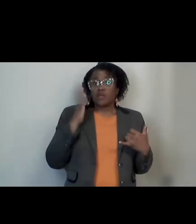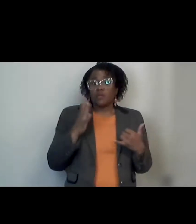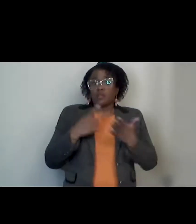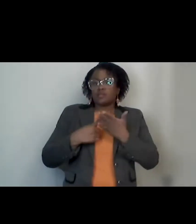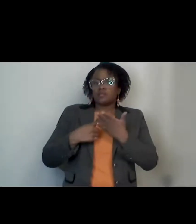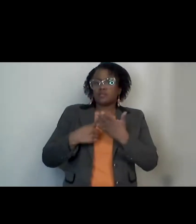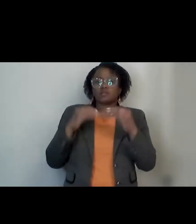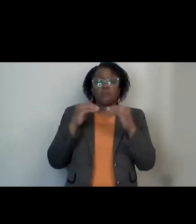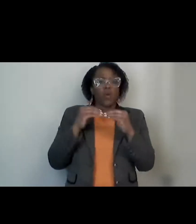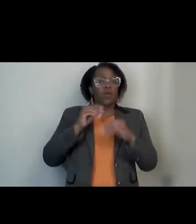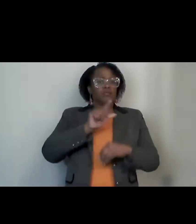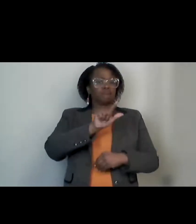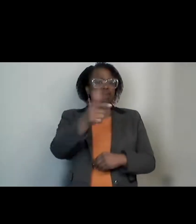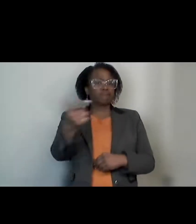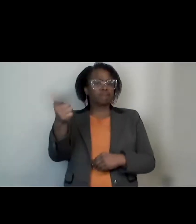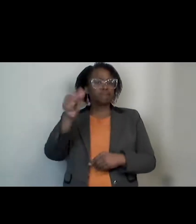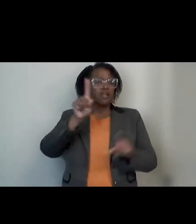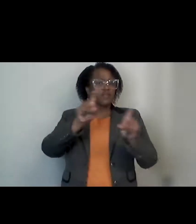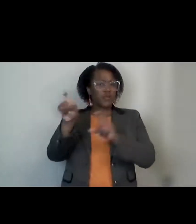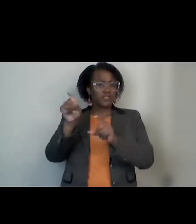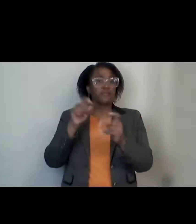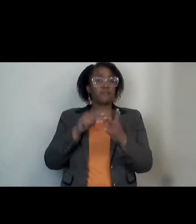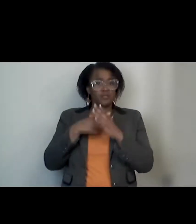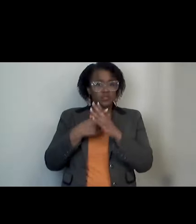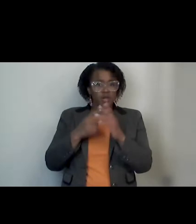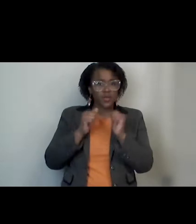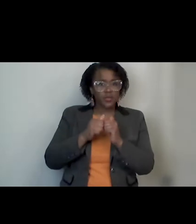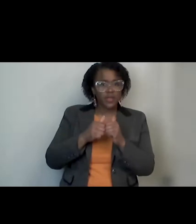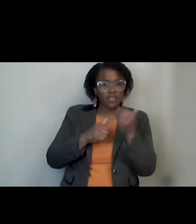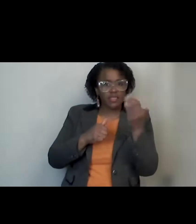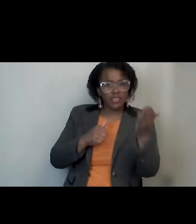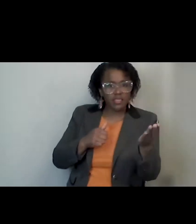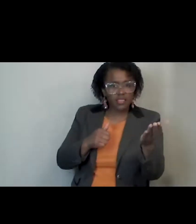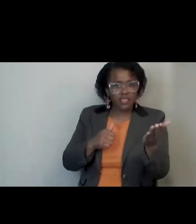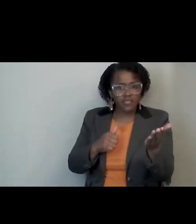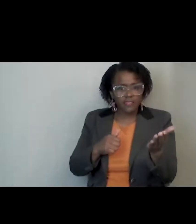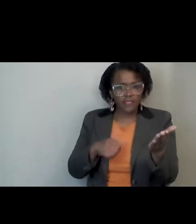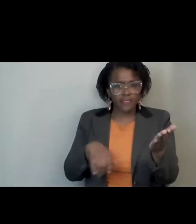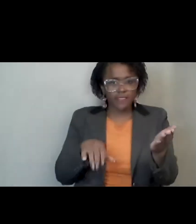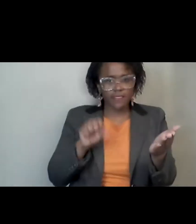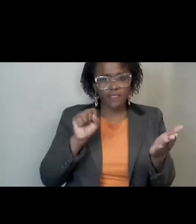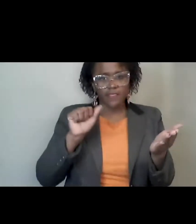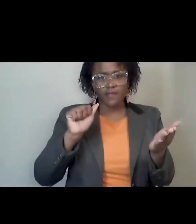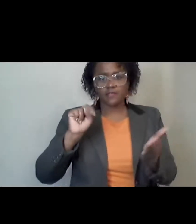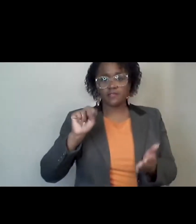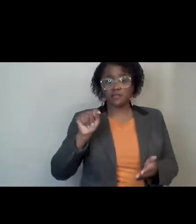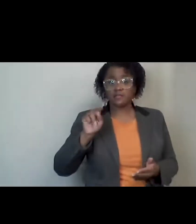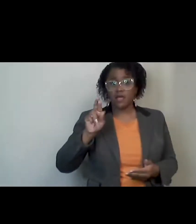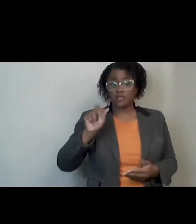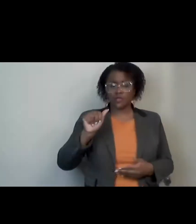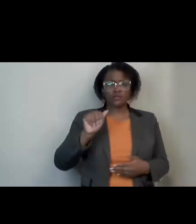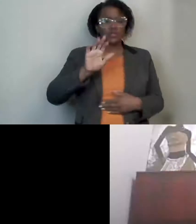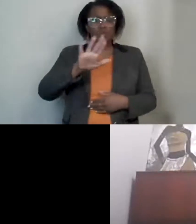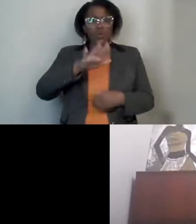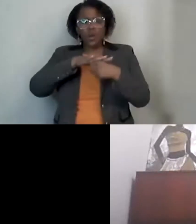sort of roundtable of questions, I'm going to start with Santra. And the question to you specifically is, can you tell us about how your local